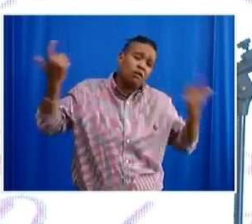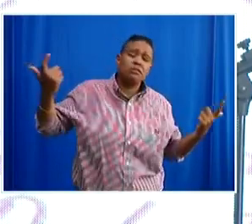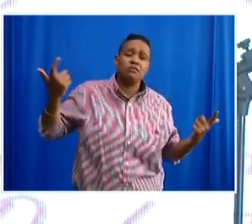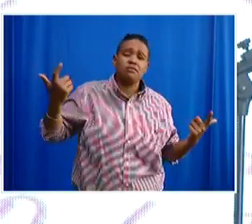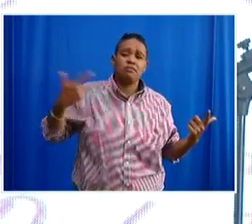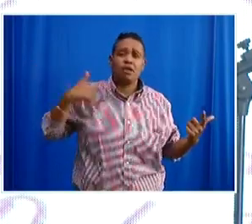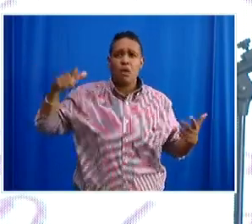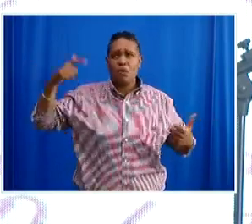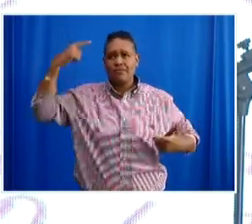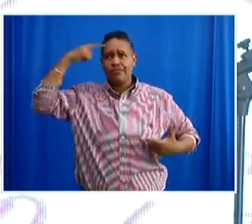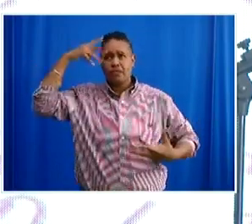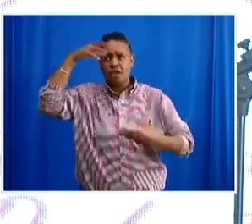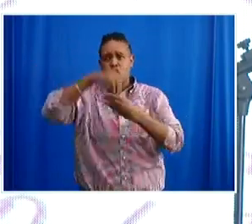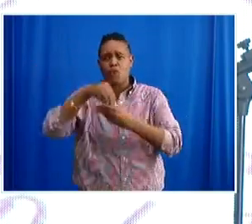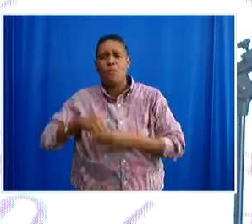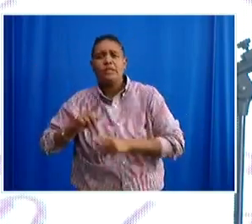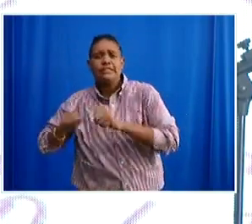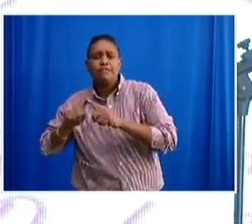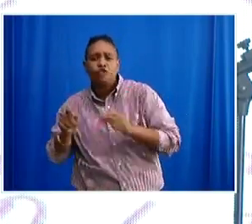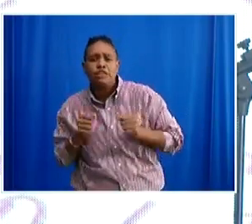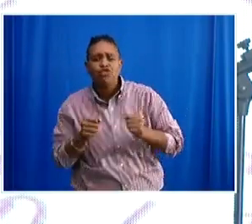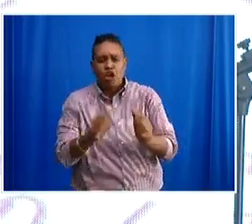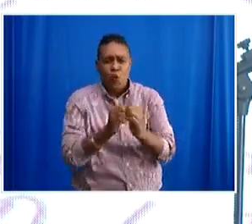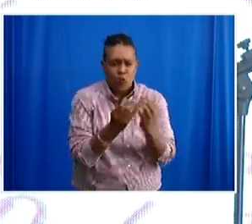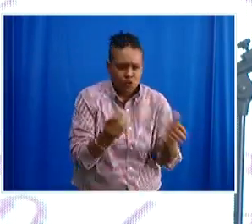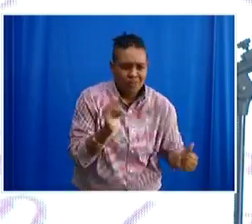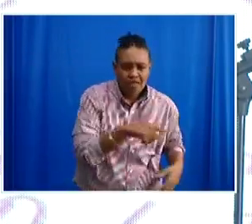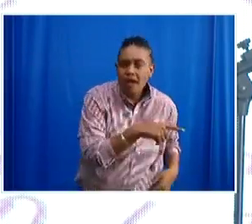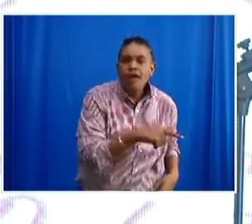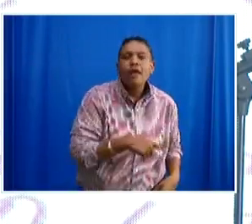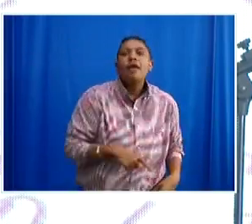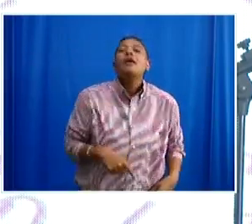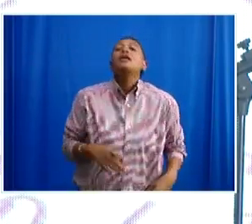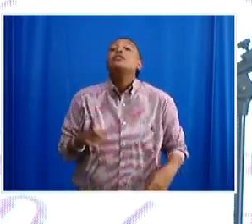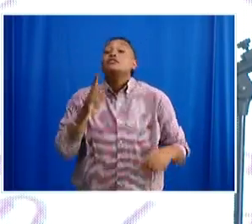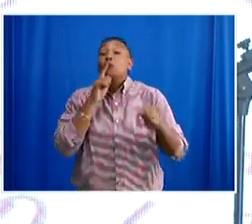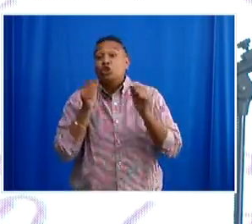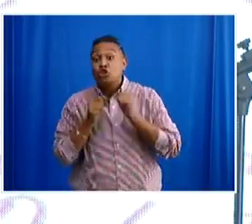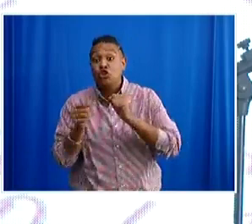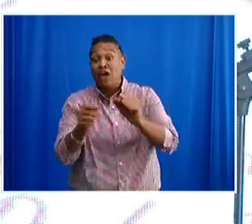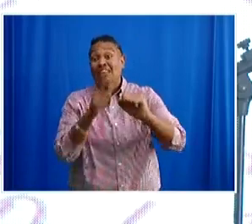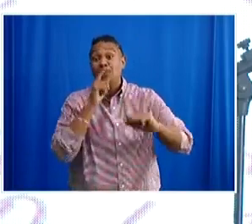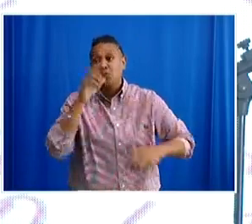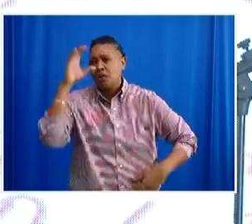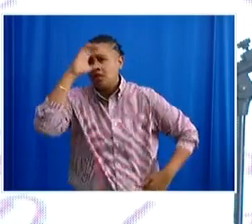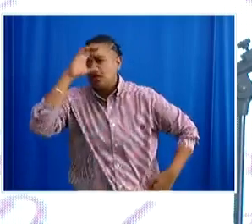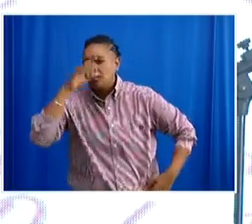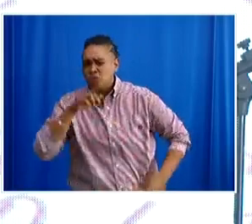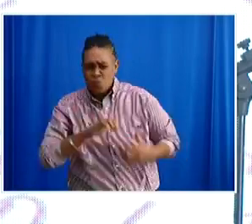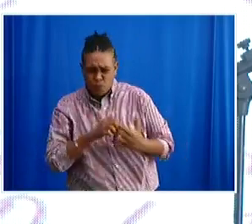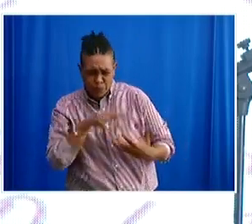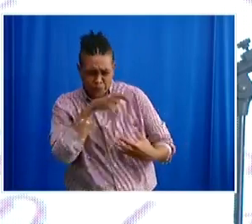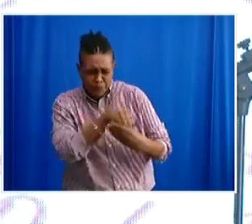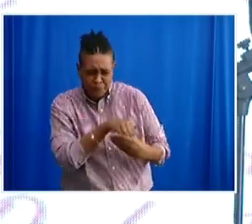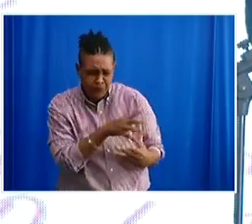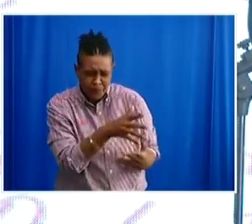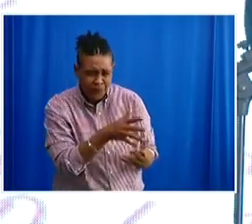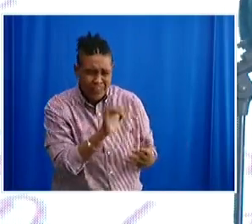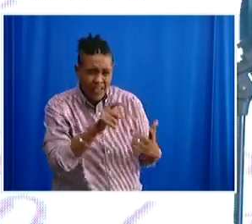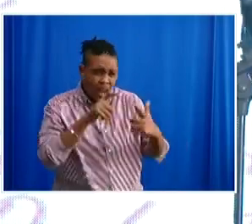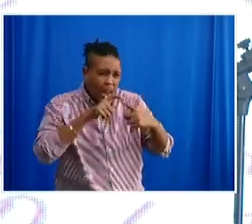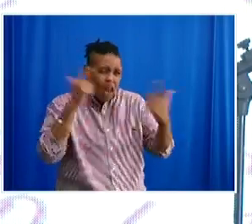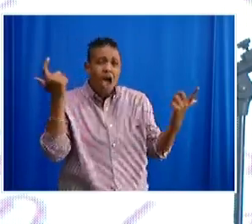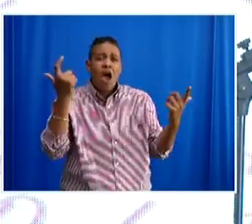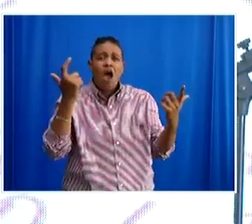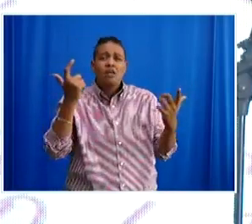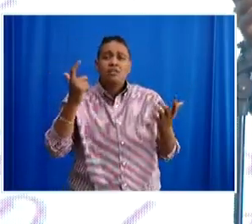to incorporate other strategies to deal with that. And the strategies that we're pursuing to deal with this large amount